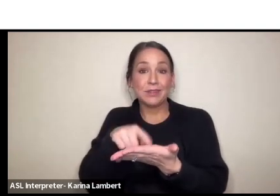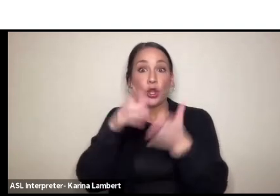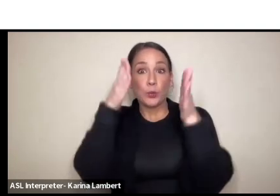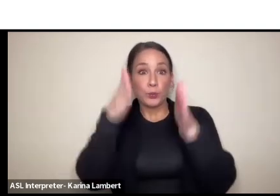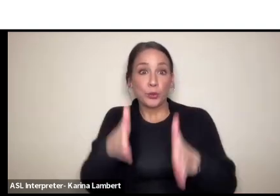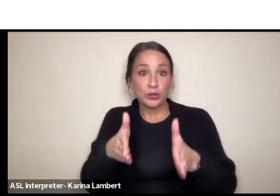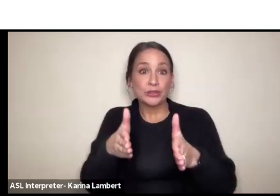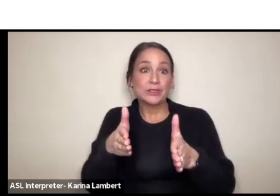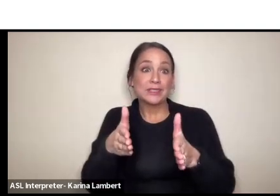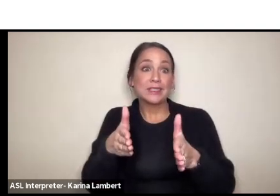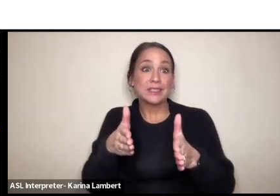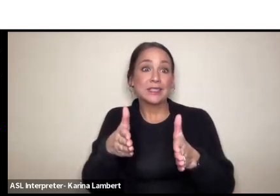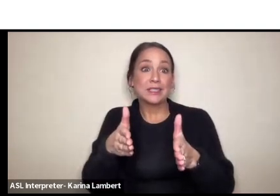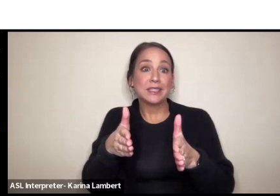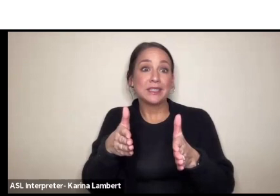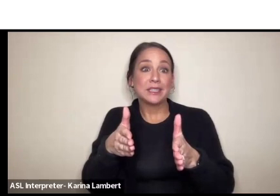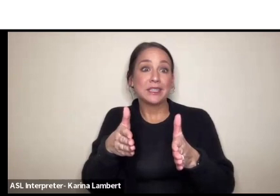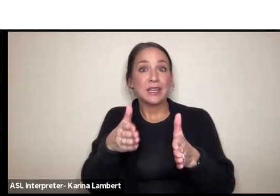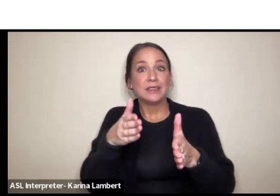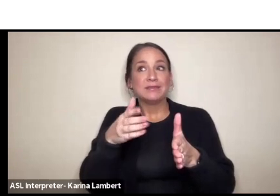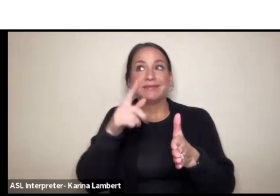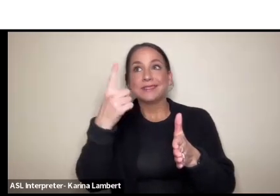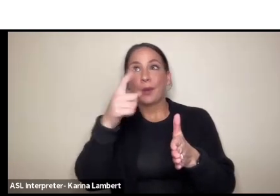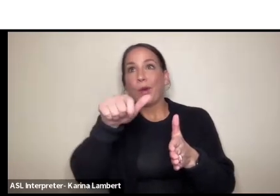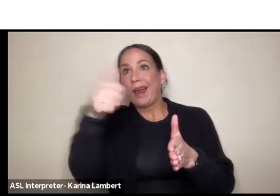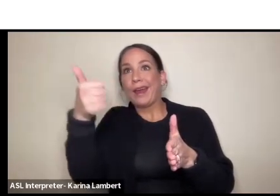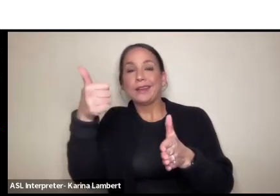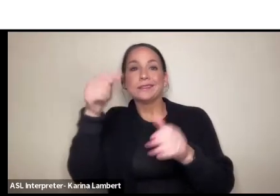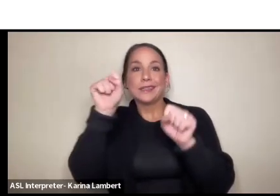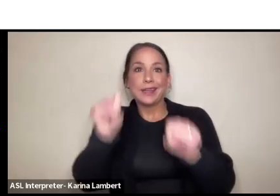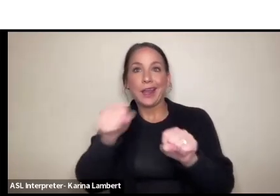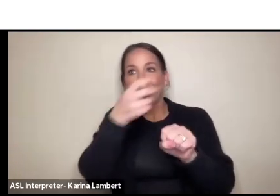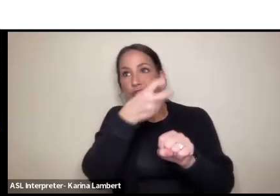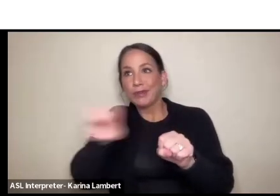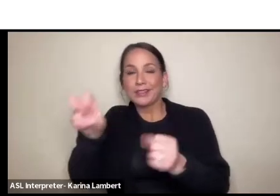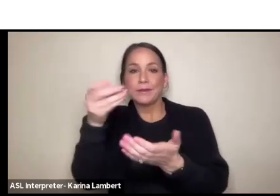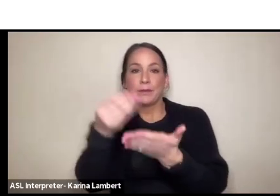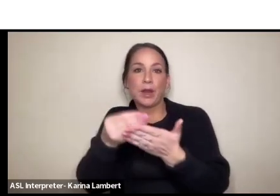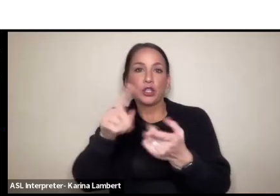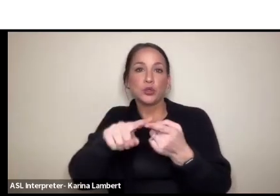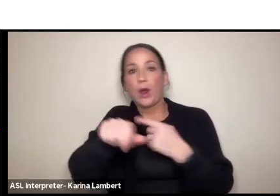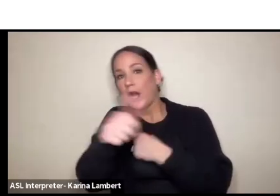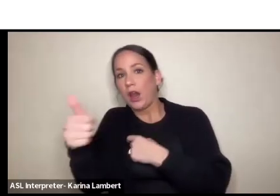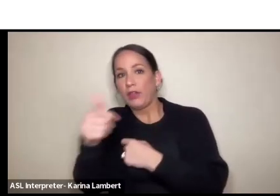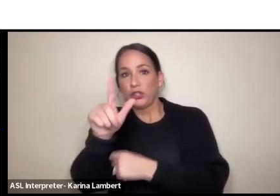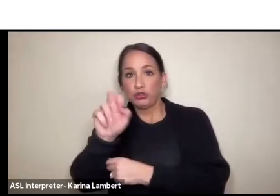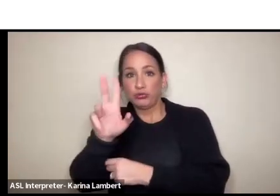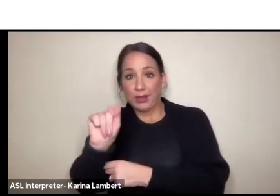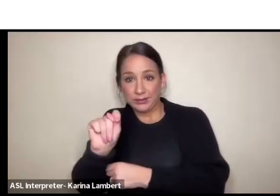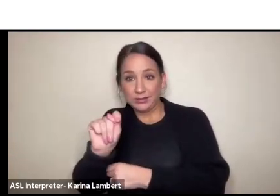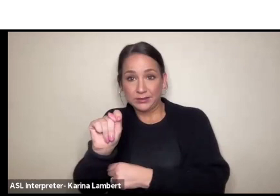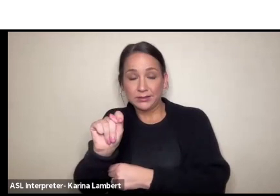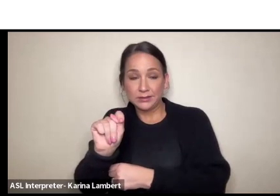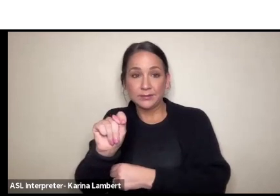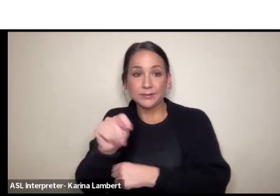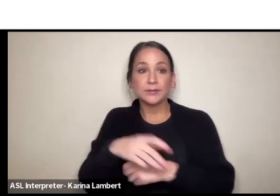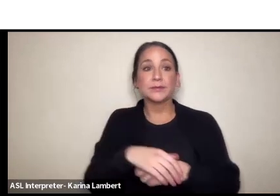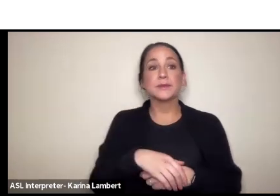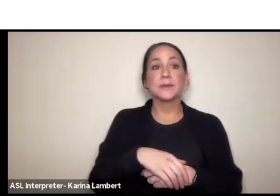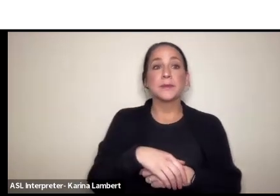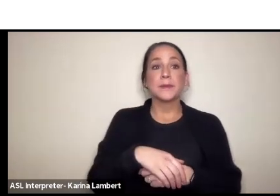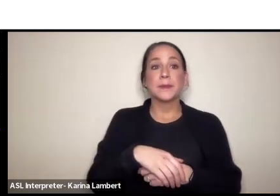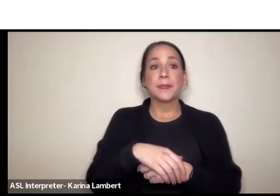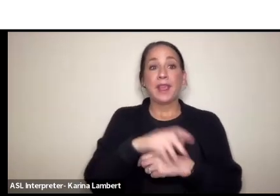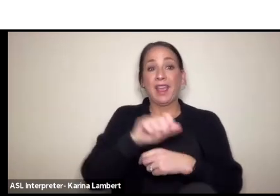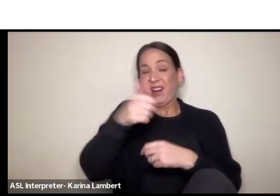someone else to transfer to another trust. The other is for the pool, even